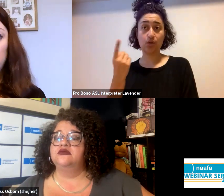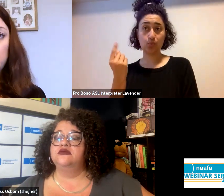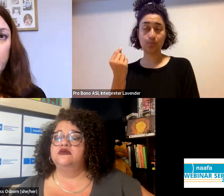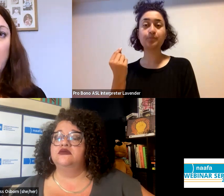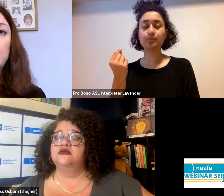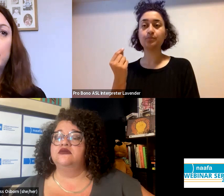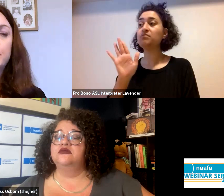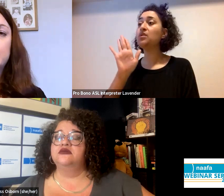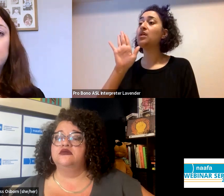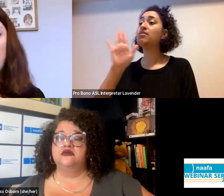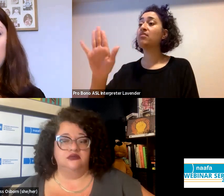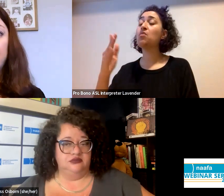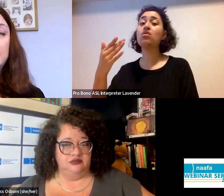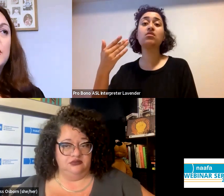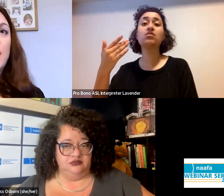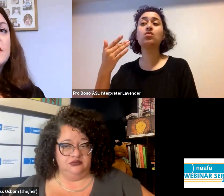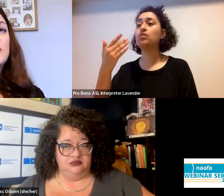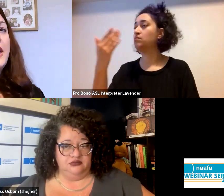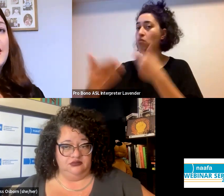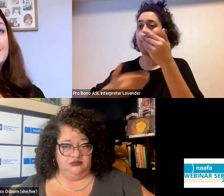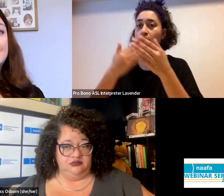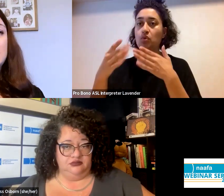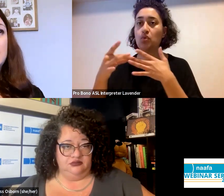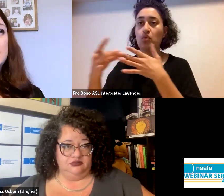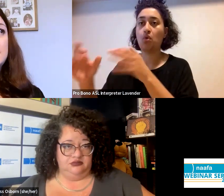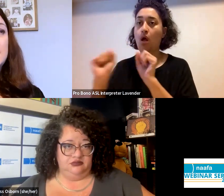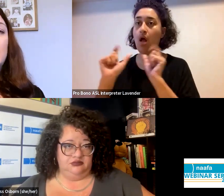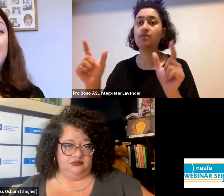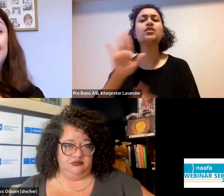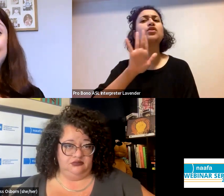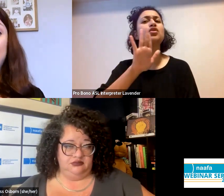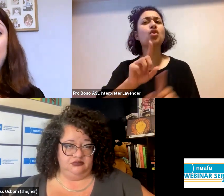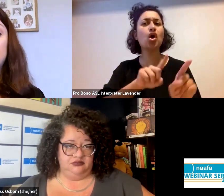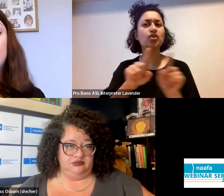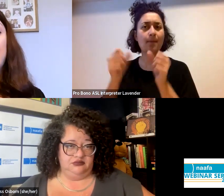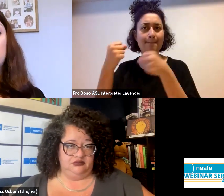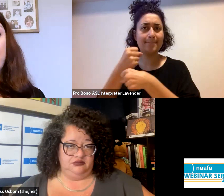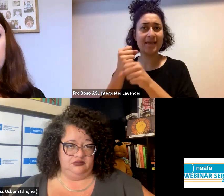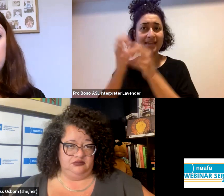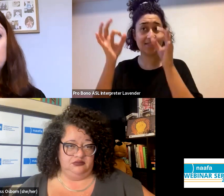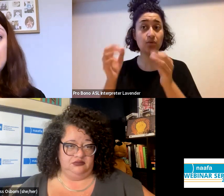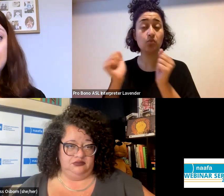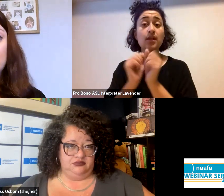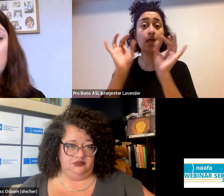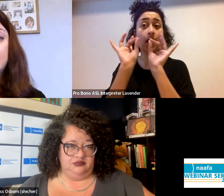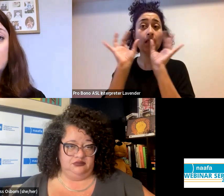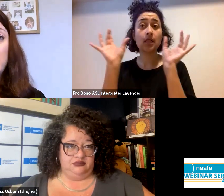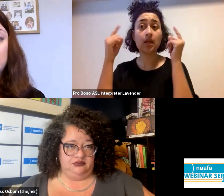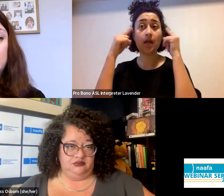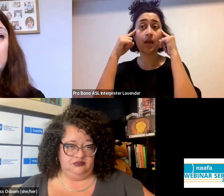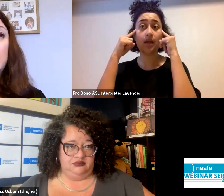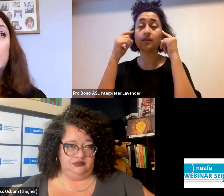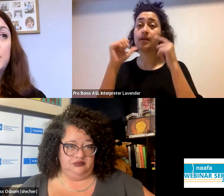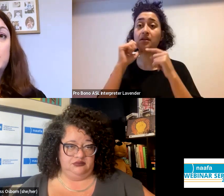they will walk you through all of it. You're also making decisions with a clear head and without emotions involved as